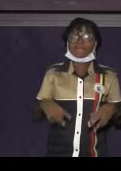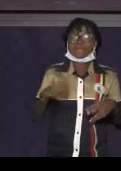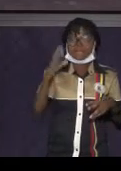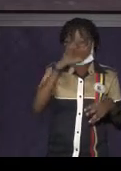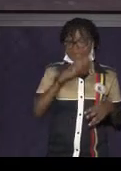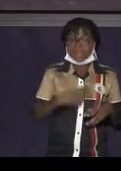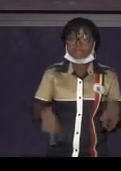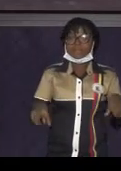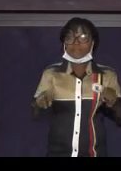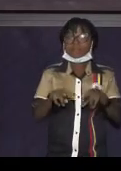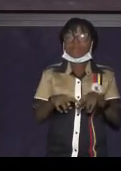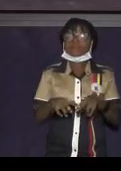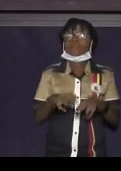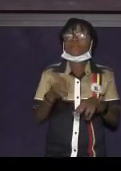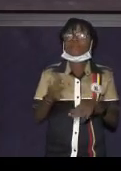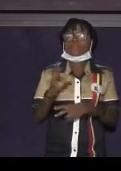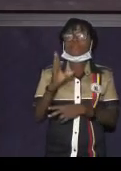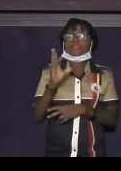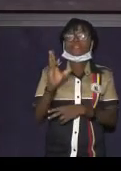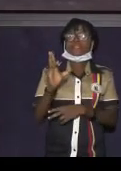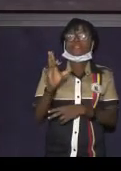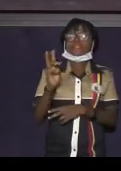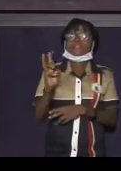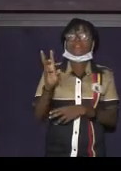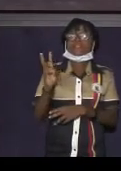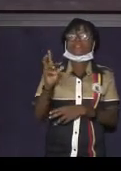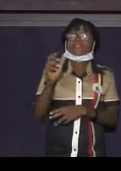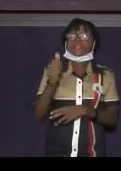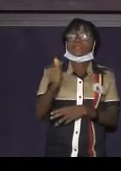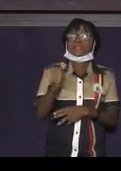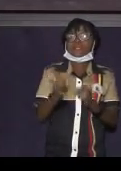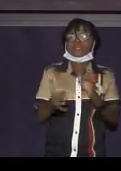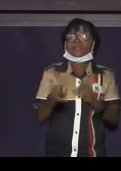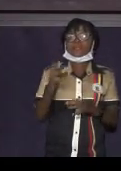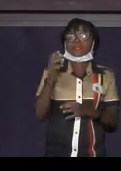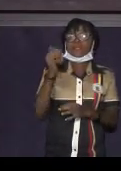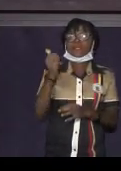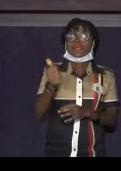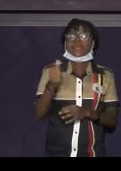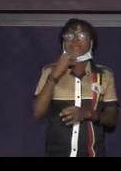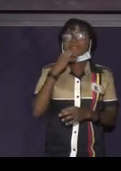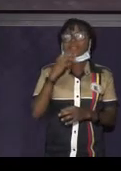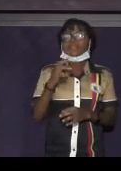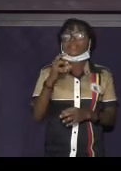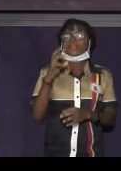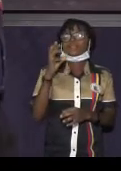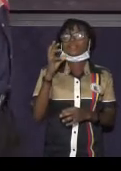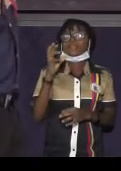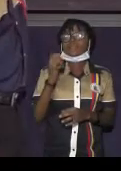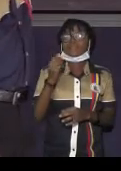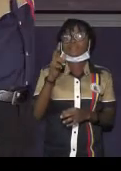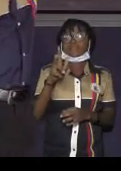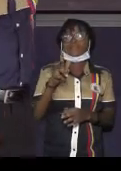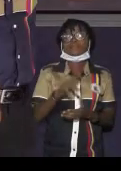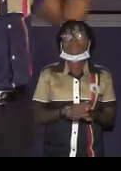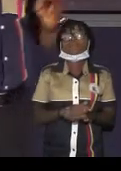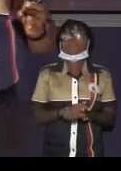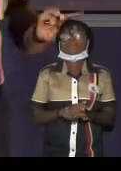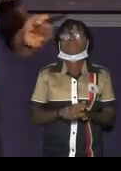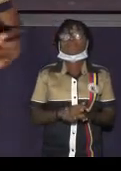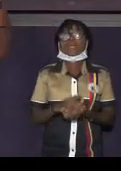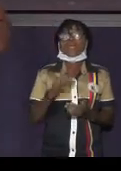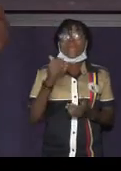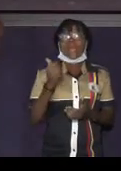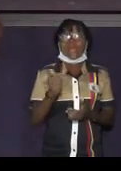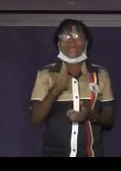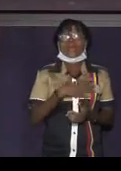of 16a if a is 3. Now we know that a is 3. A